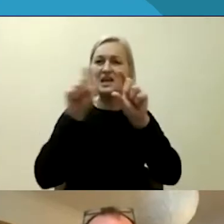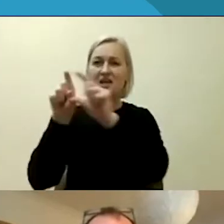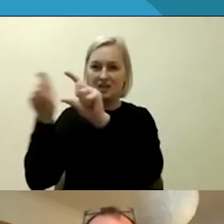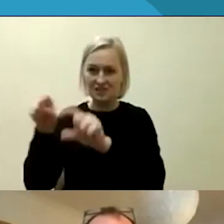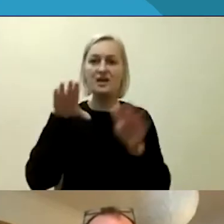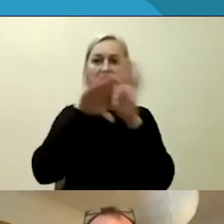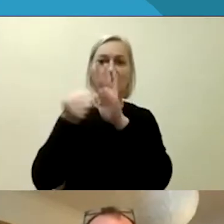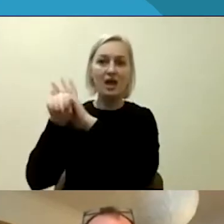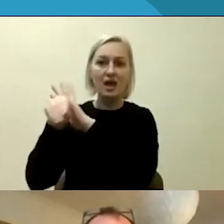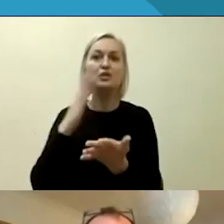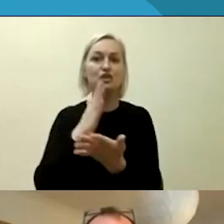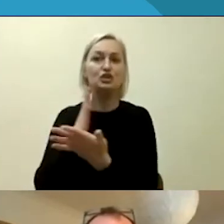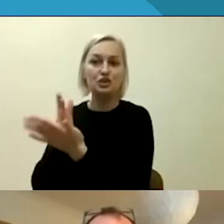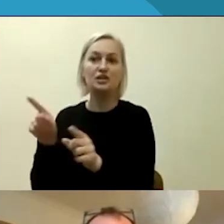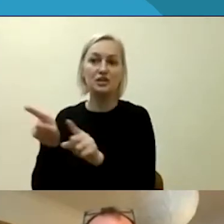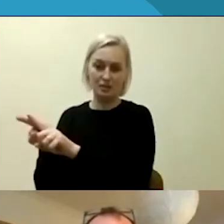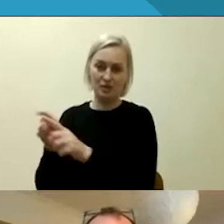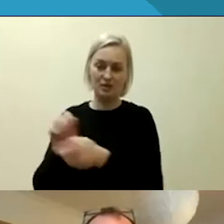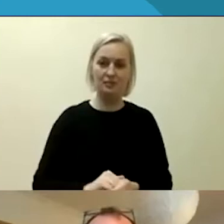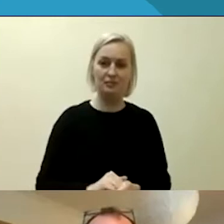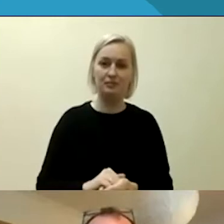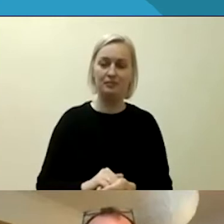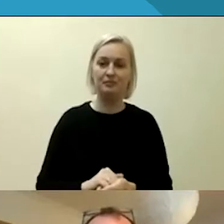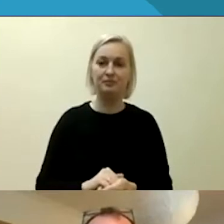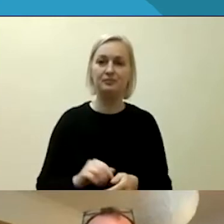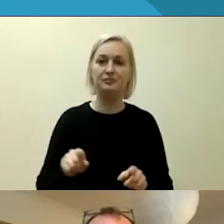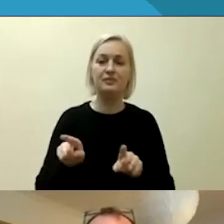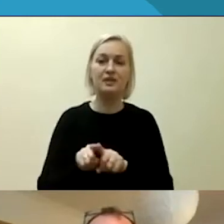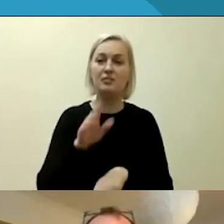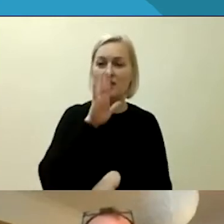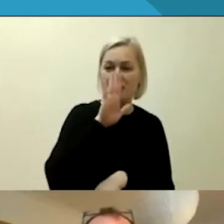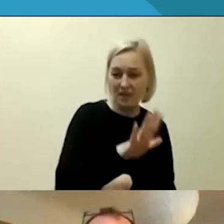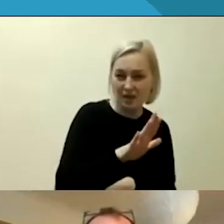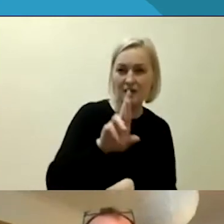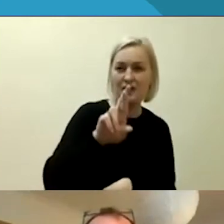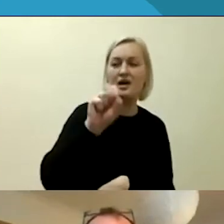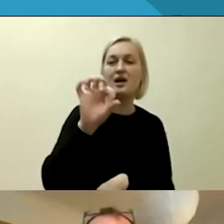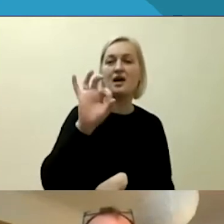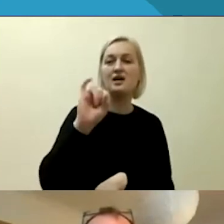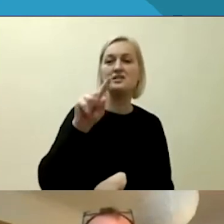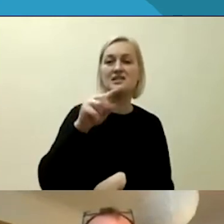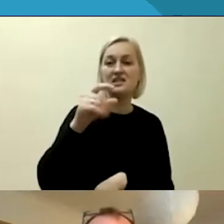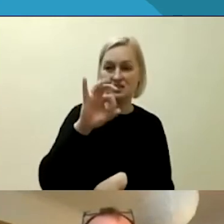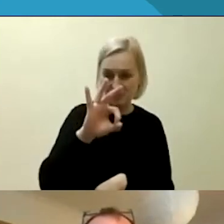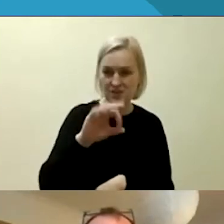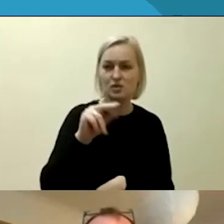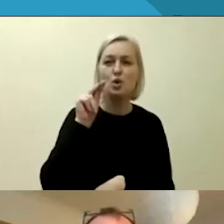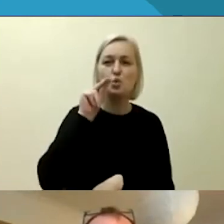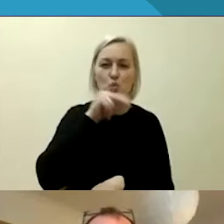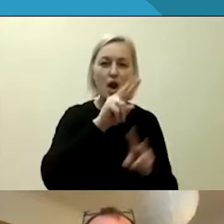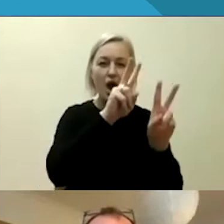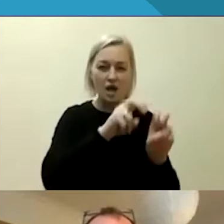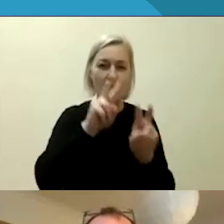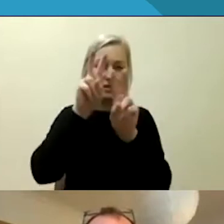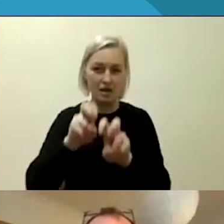crime requires this context of broader policy and practice frameworks, media discourse, and utterances by